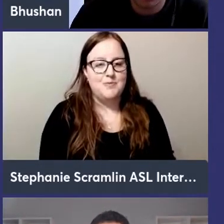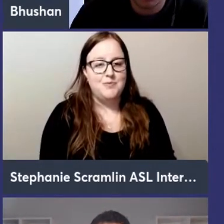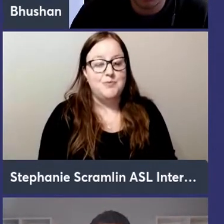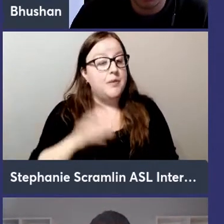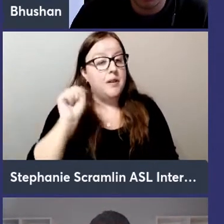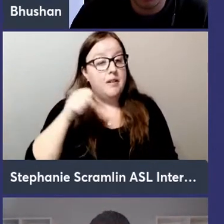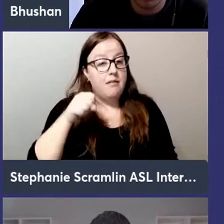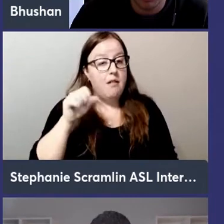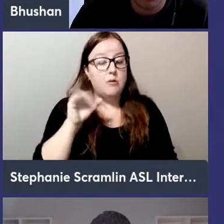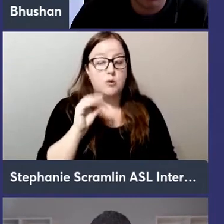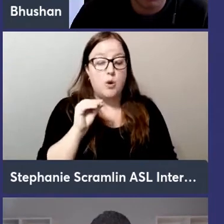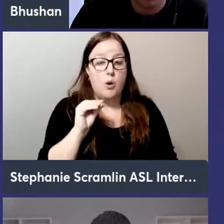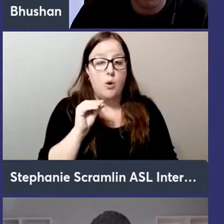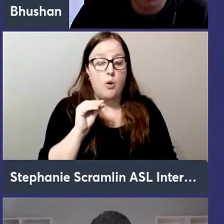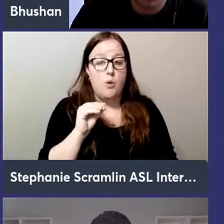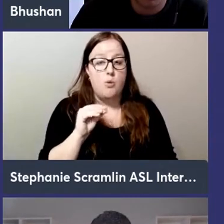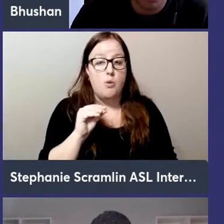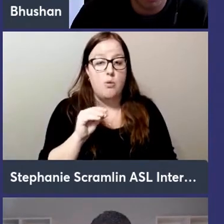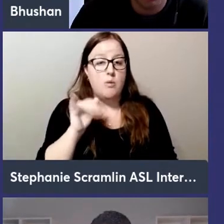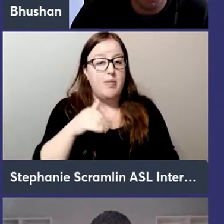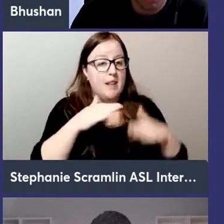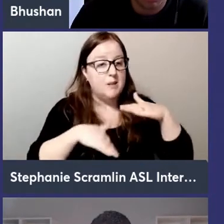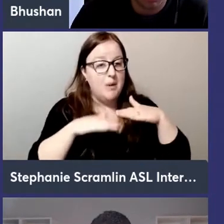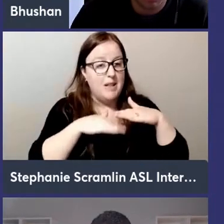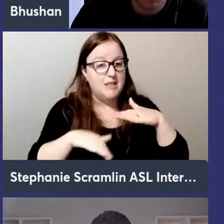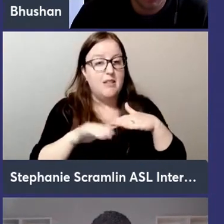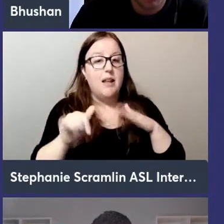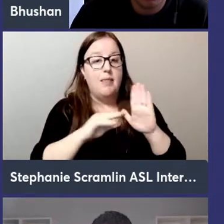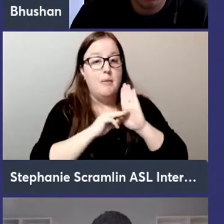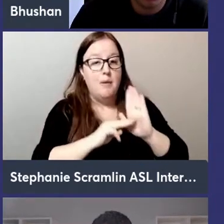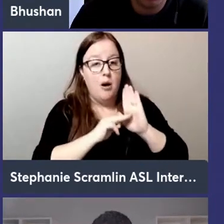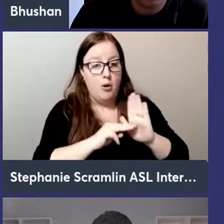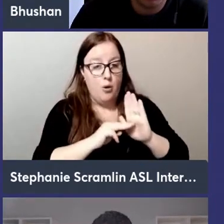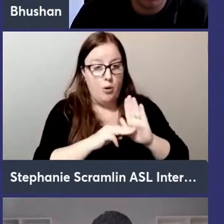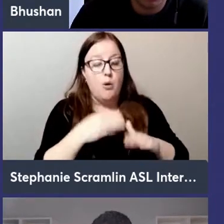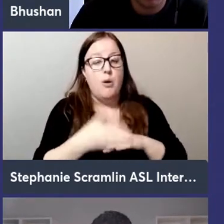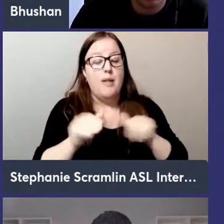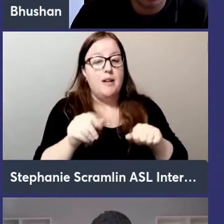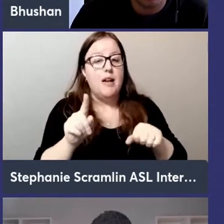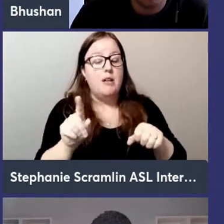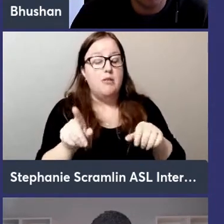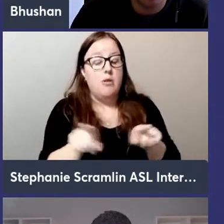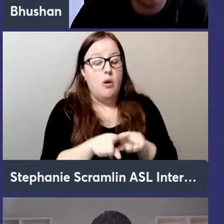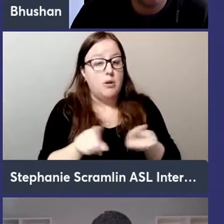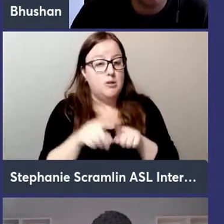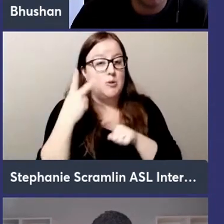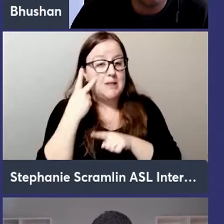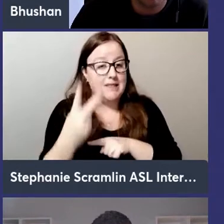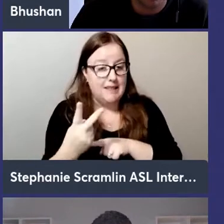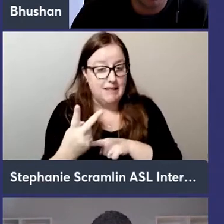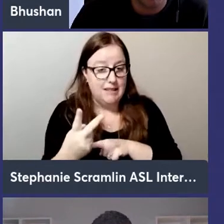And so that's basically the vehicle model. And then you can also see that we can